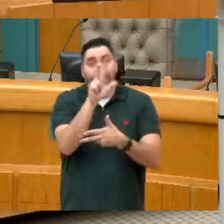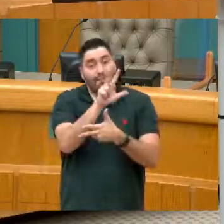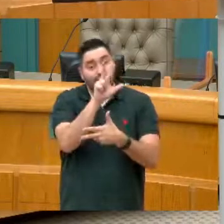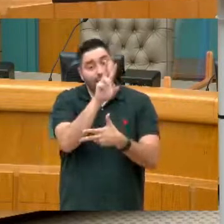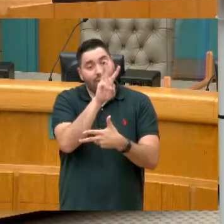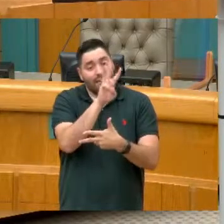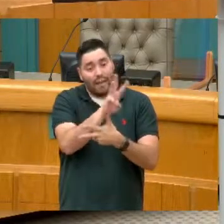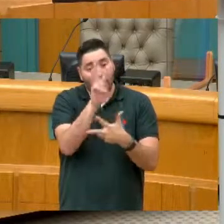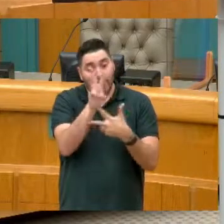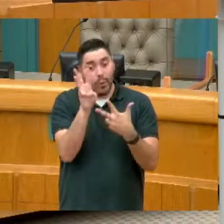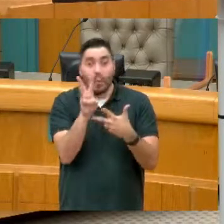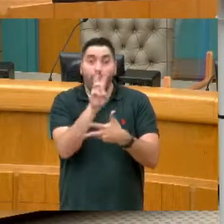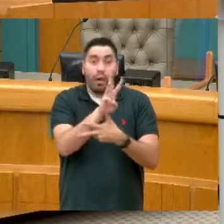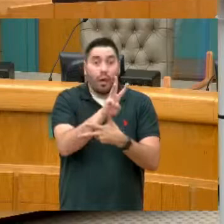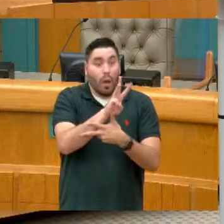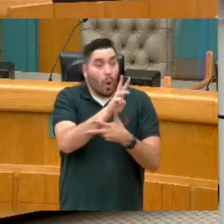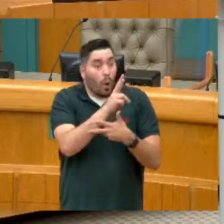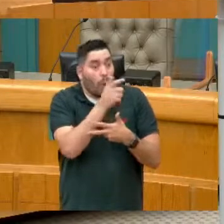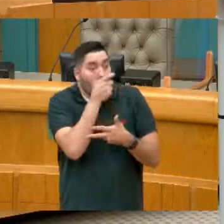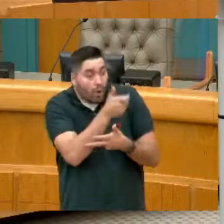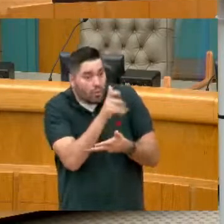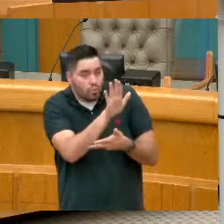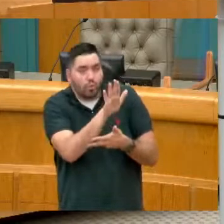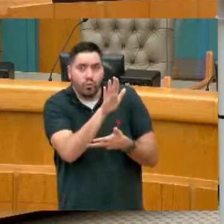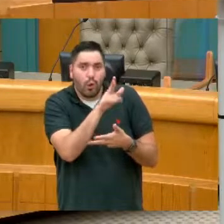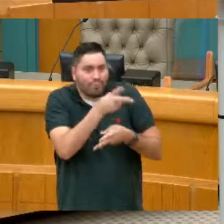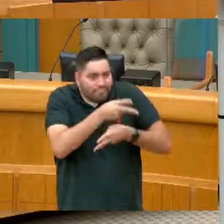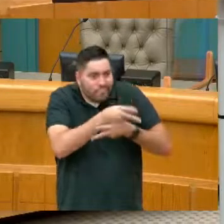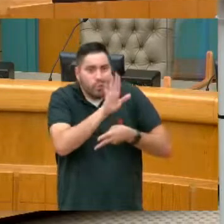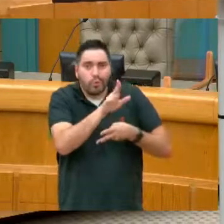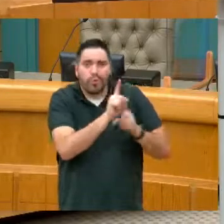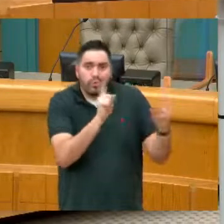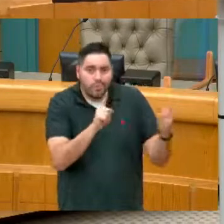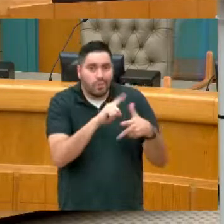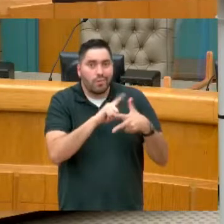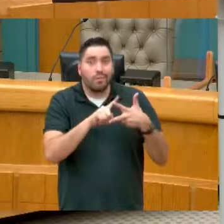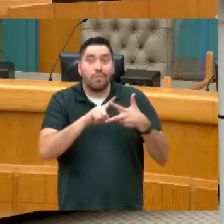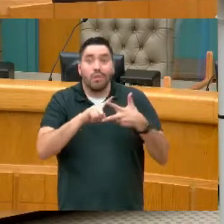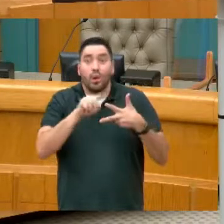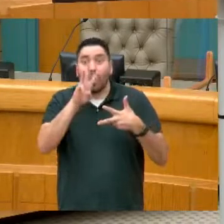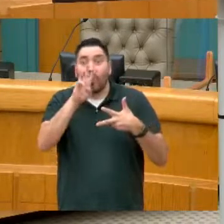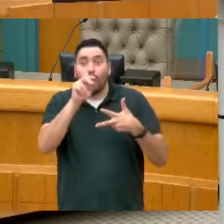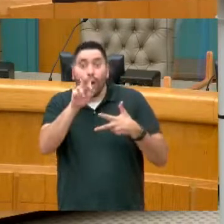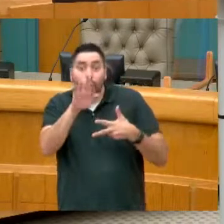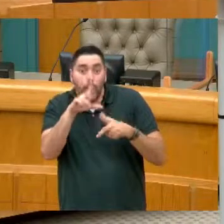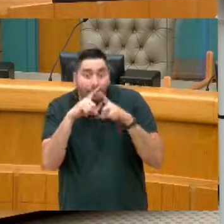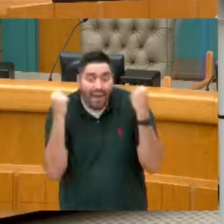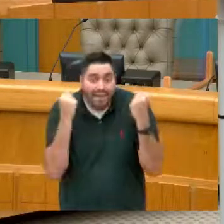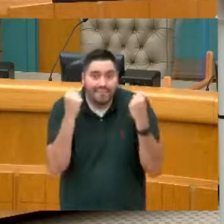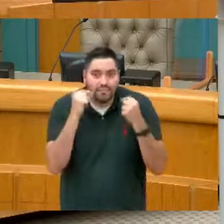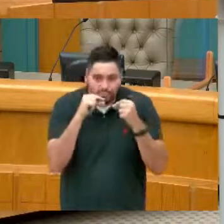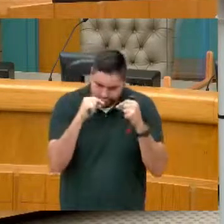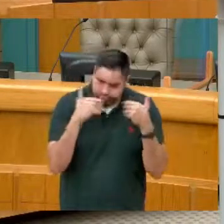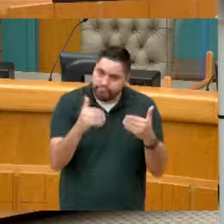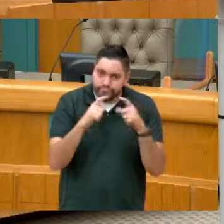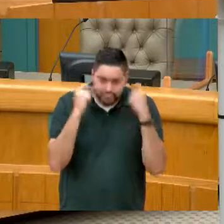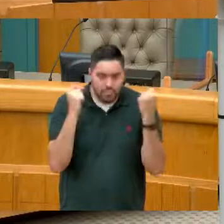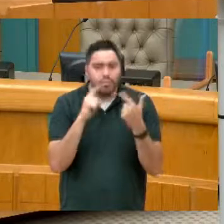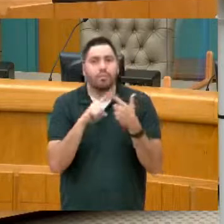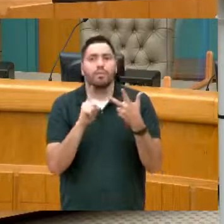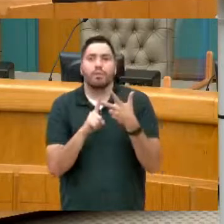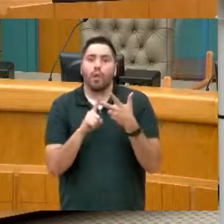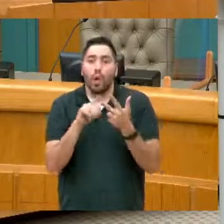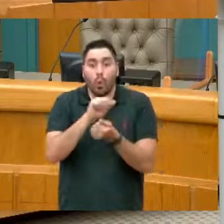stay at home this year if possible. We must all work together to mitigate COVID-19 in our community. We